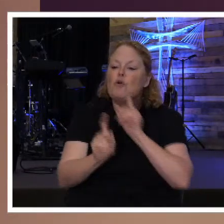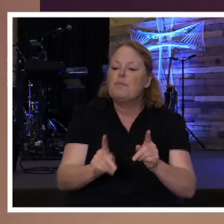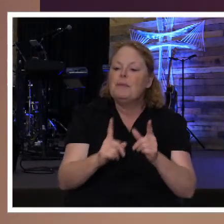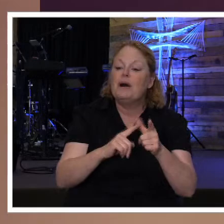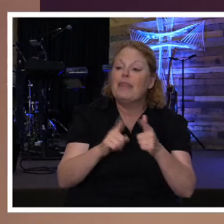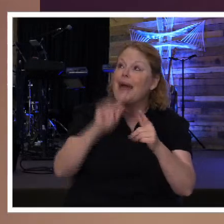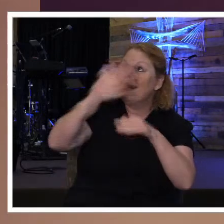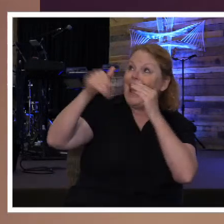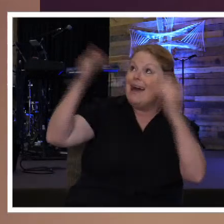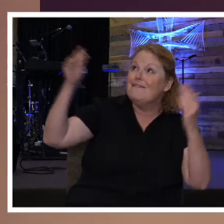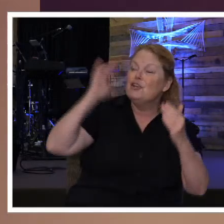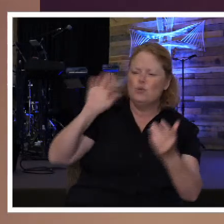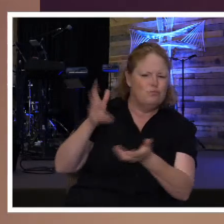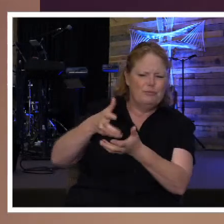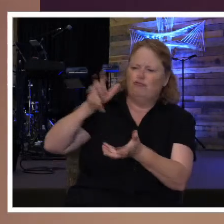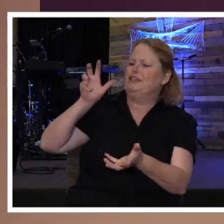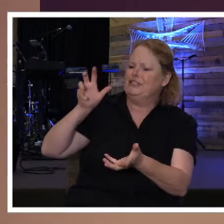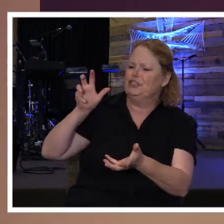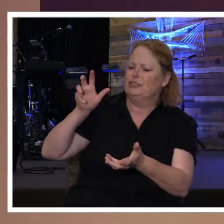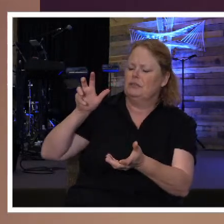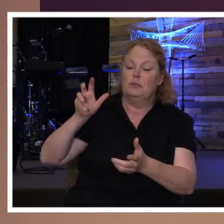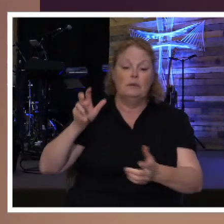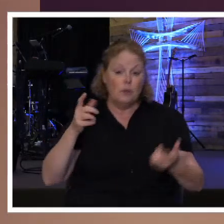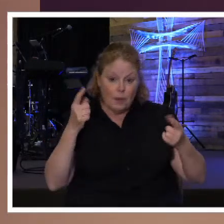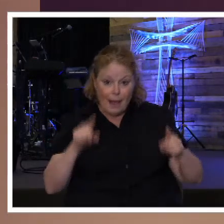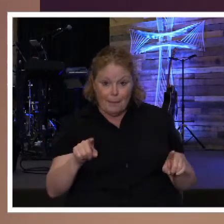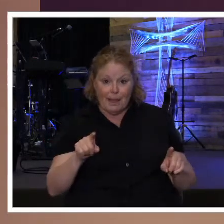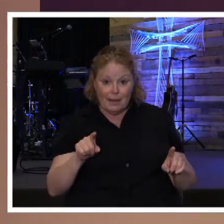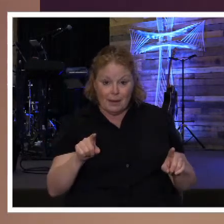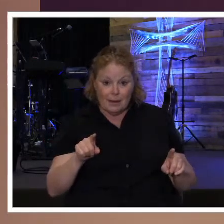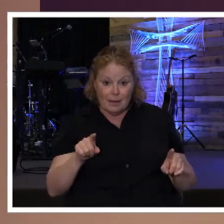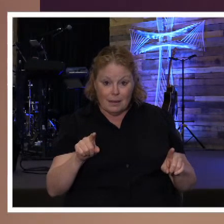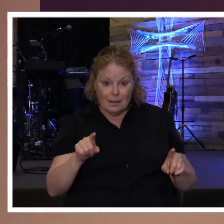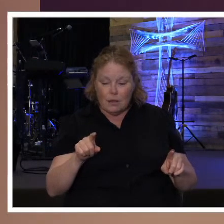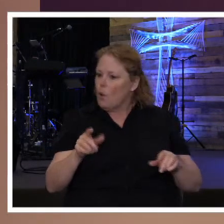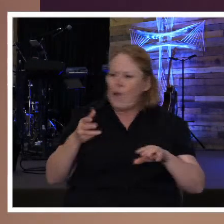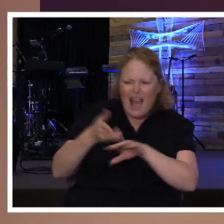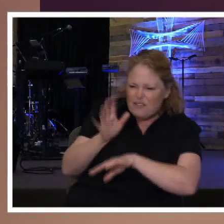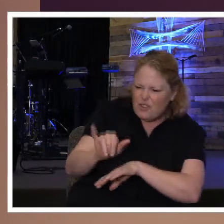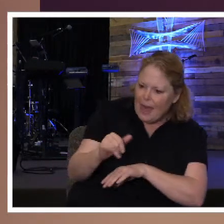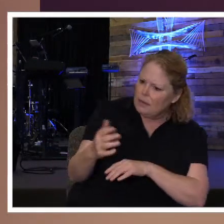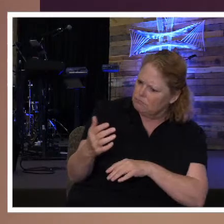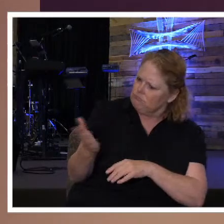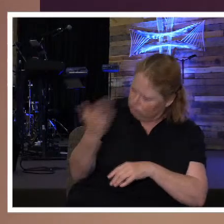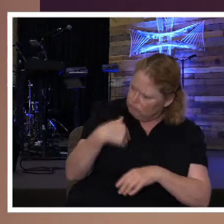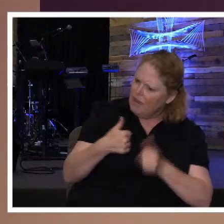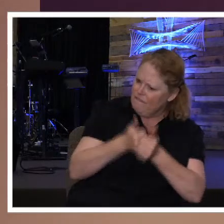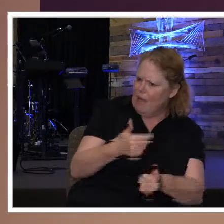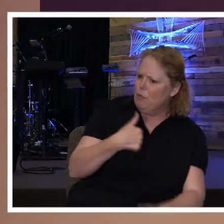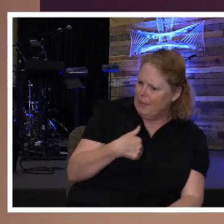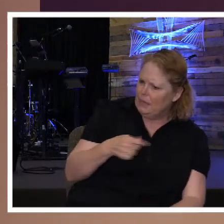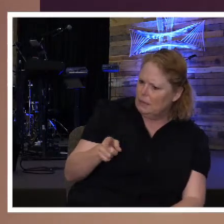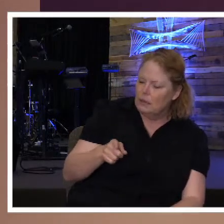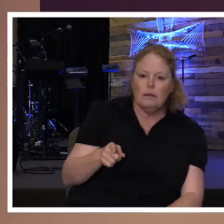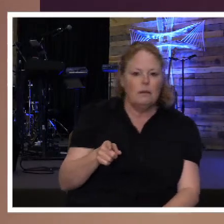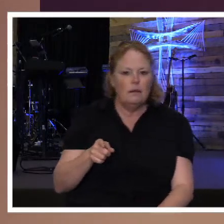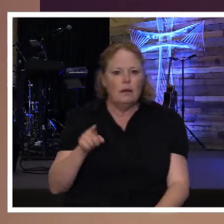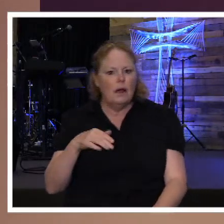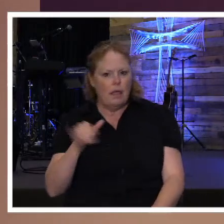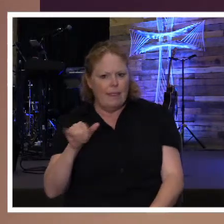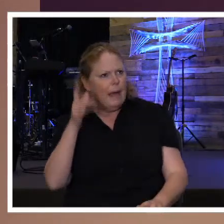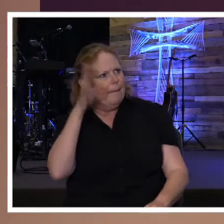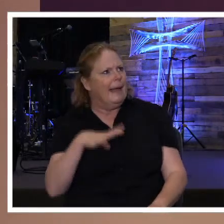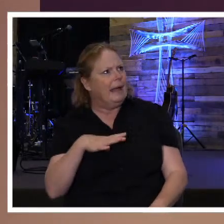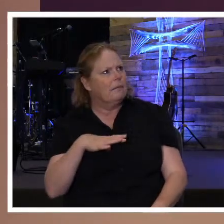in heaven. Then come and follow me.' And when he heard this, he became very sad because he was very